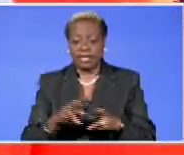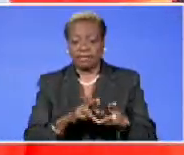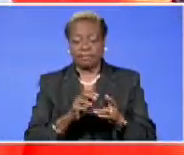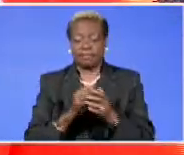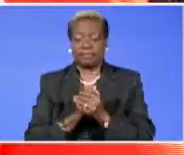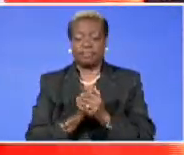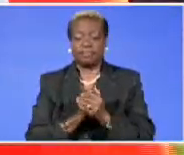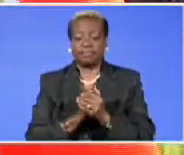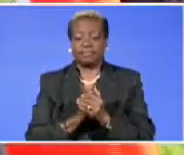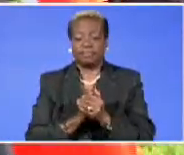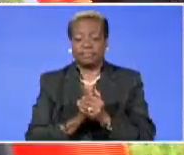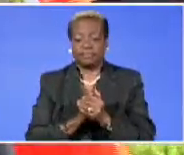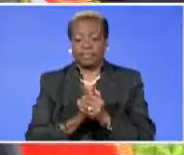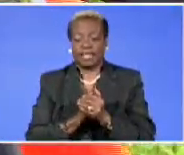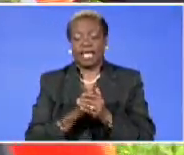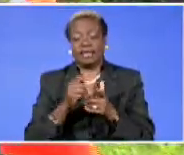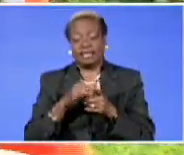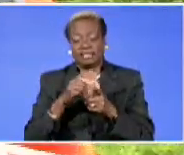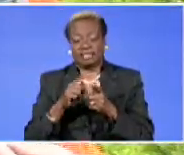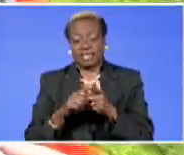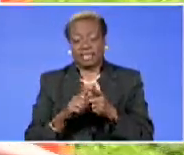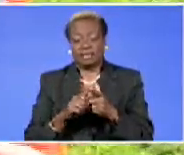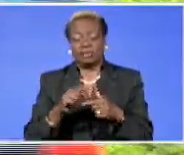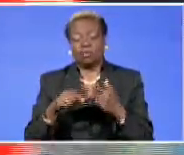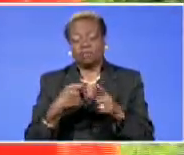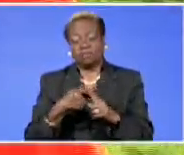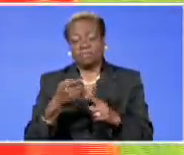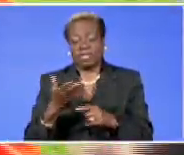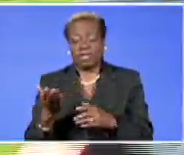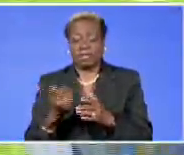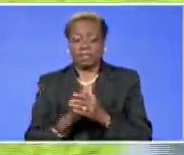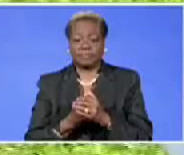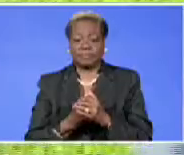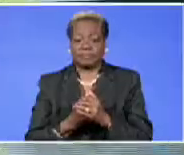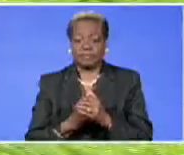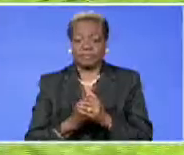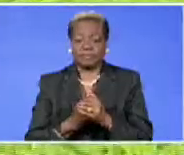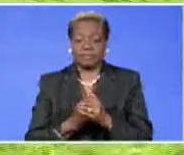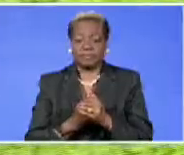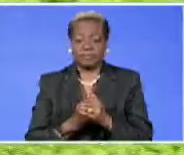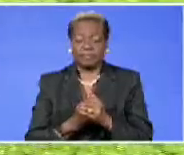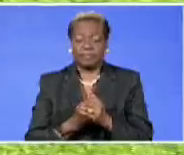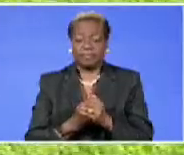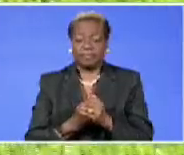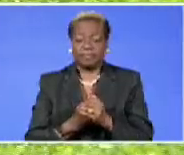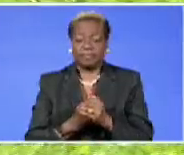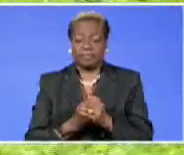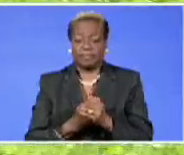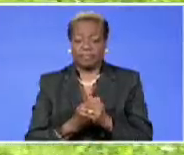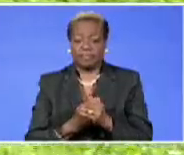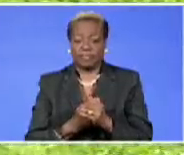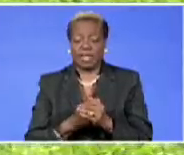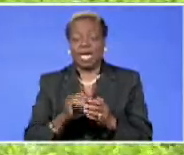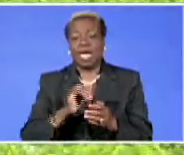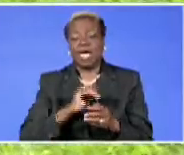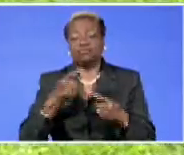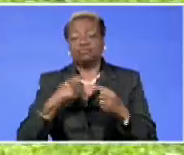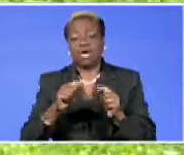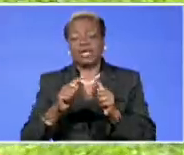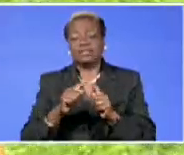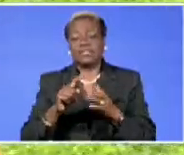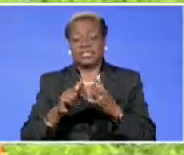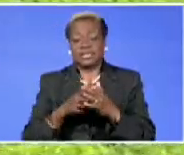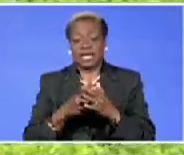World Baseball Qualifiers, and then go from there. What kind of level are you looking to get to this year? I'm trying to start in low A this